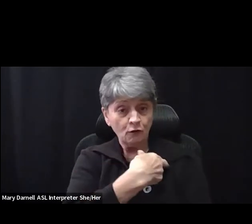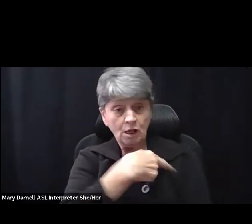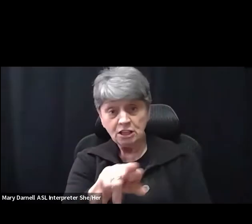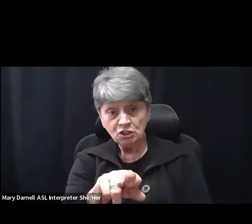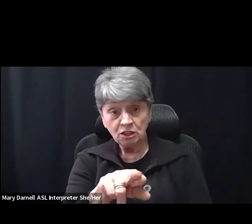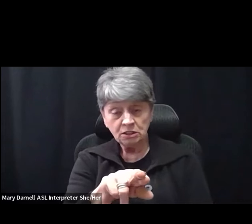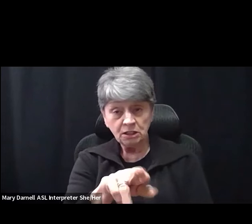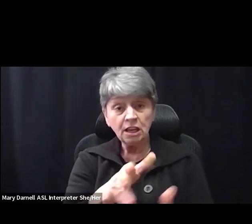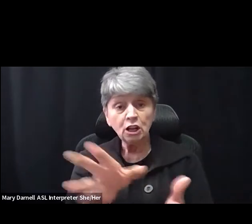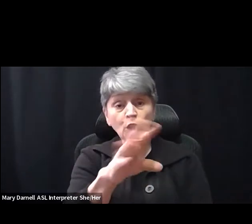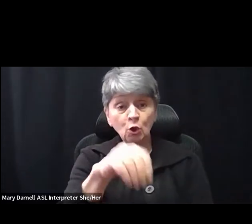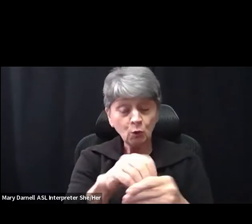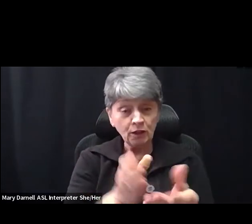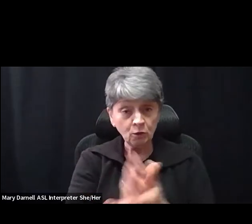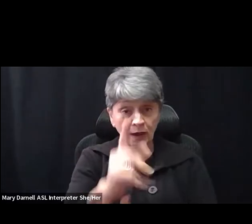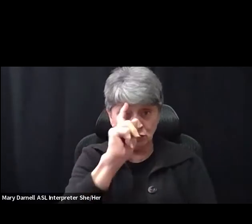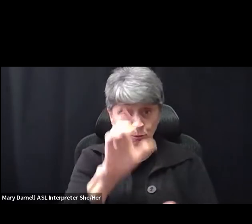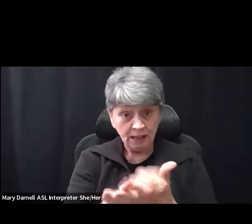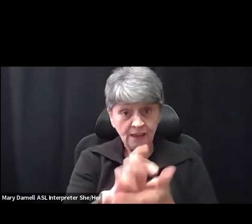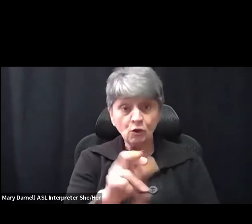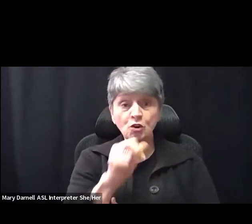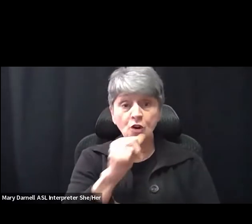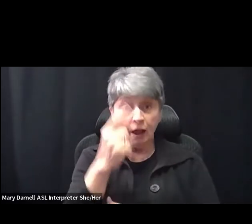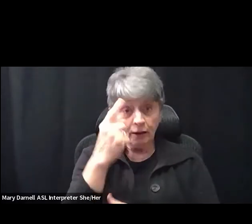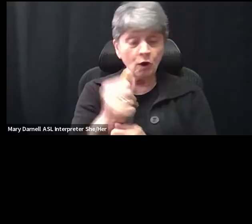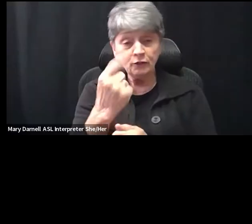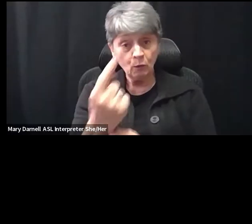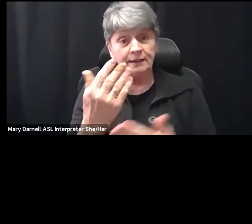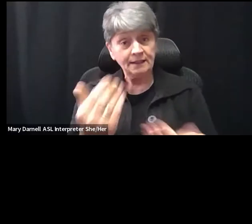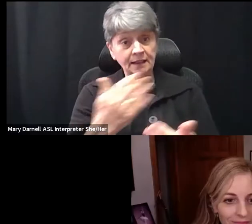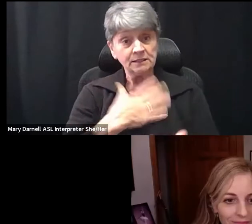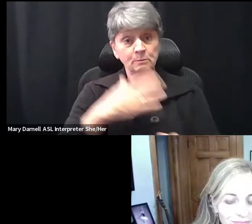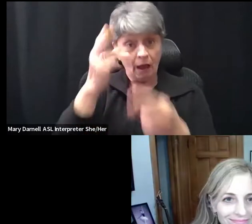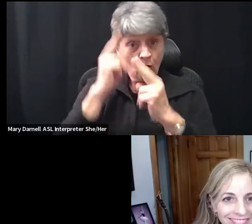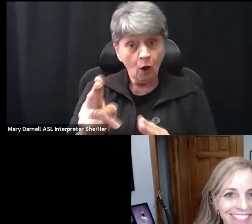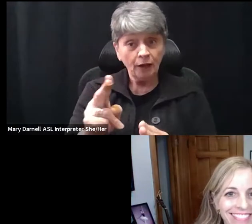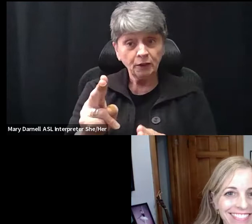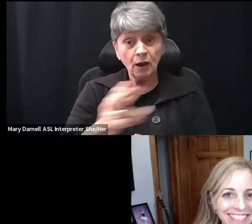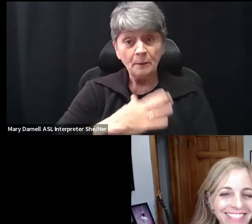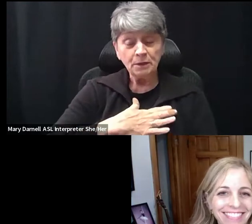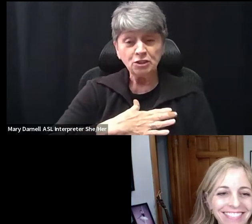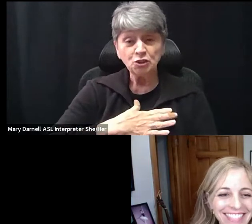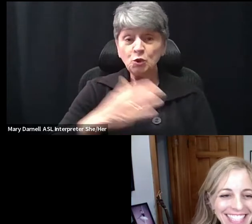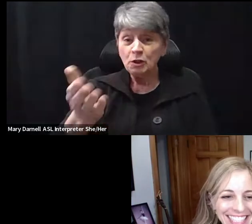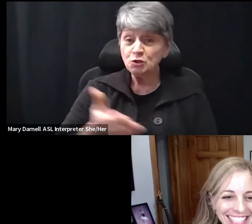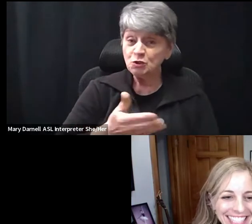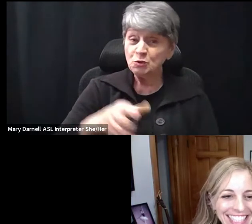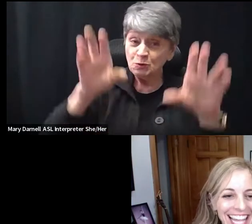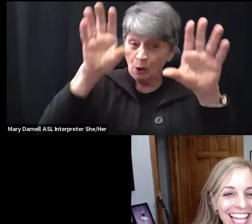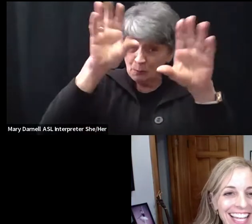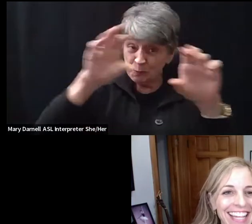for everyone. And it is now my honor and pleasure to introduce our president and CEO, Rachel Lazar. Hey,